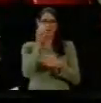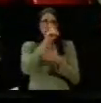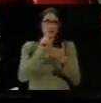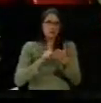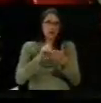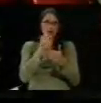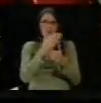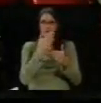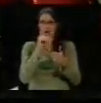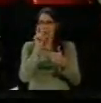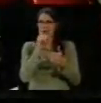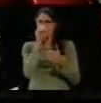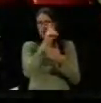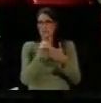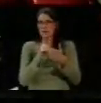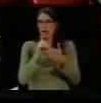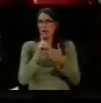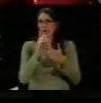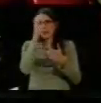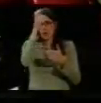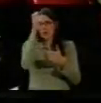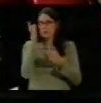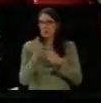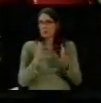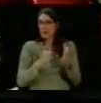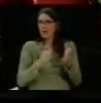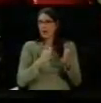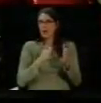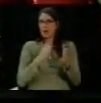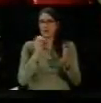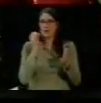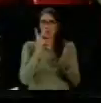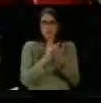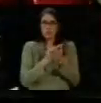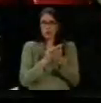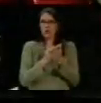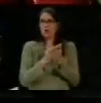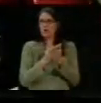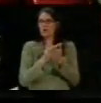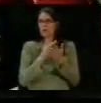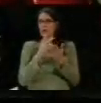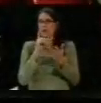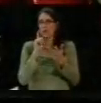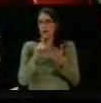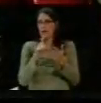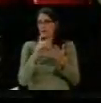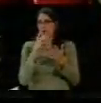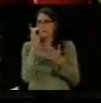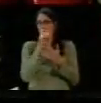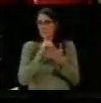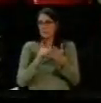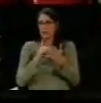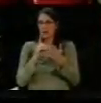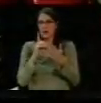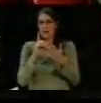get approved. We got to design finish the concept plan, get it approved, go through that approval process. We got to do the design for it.